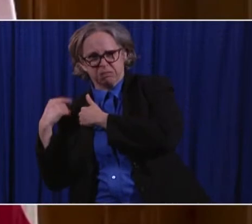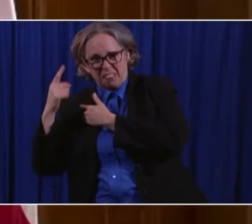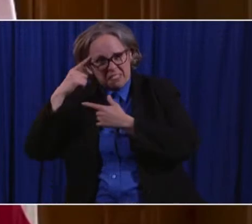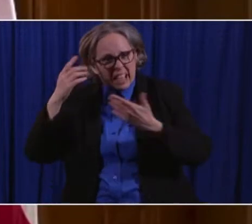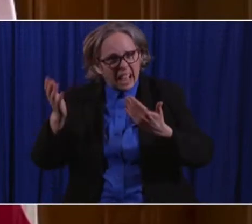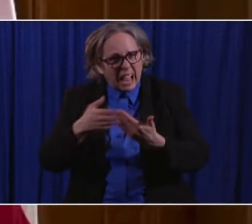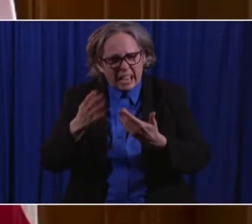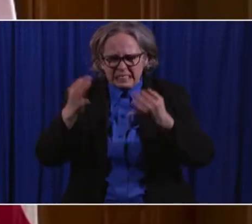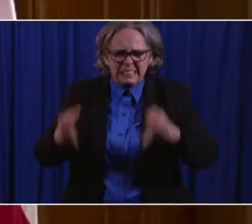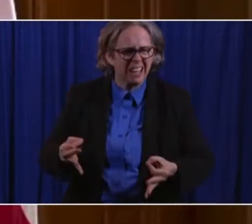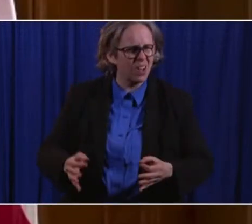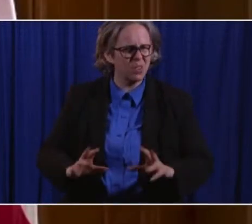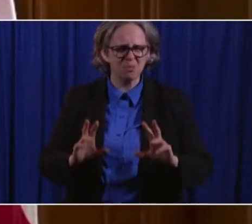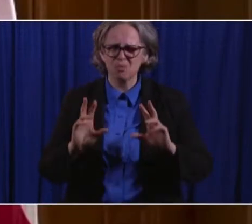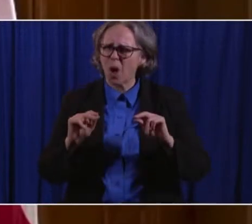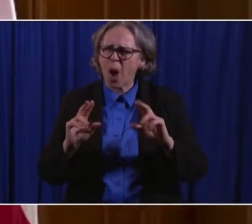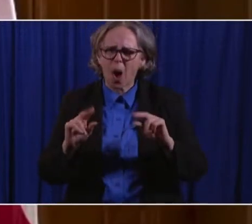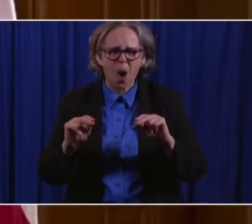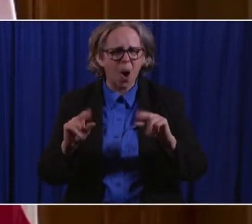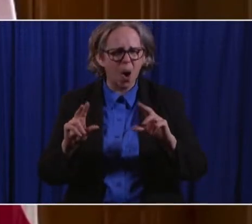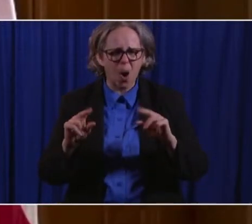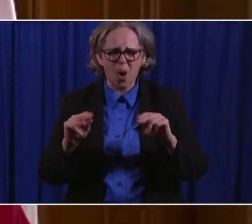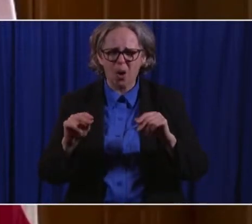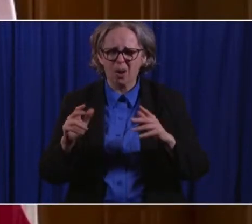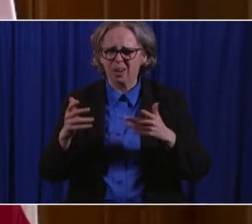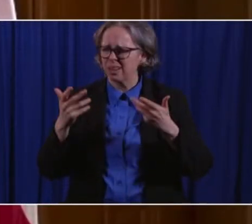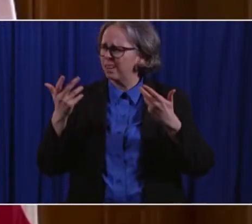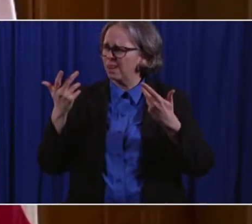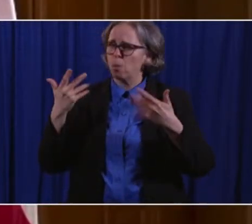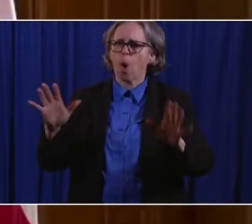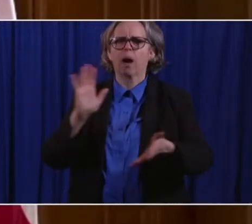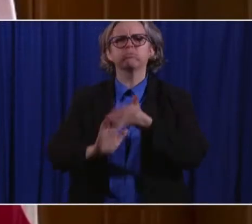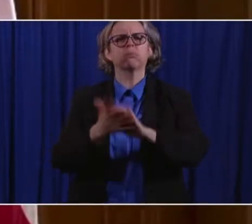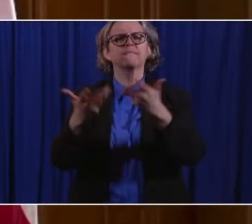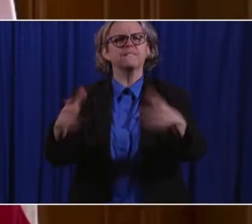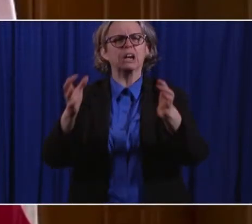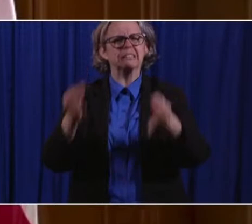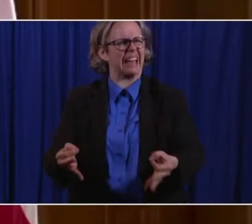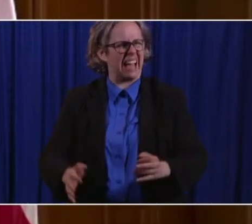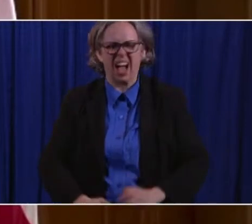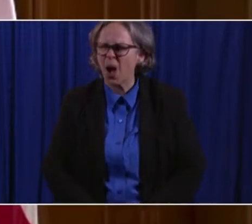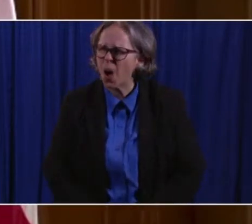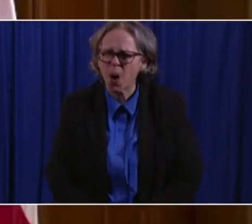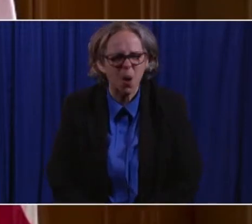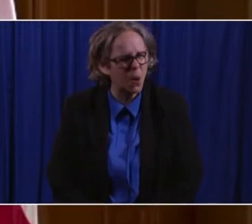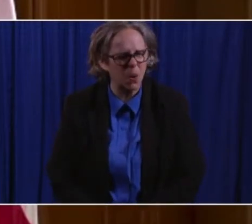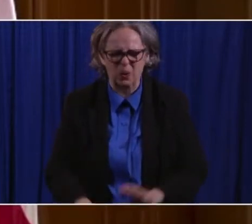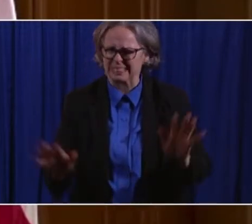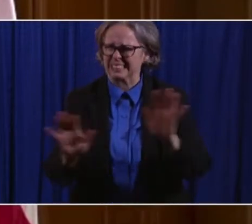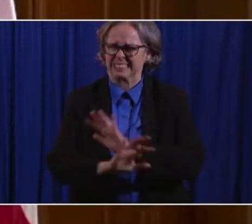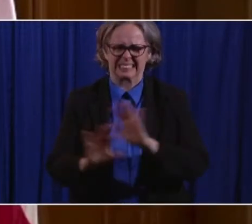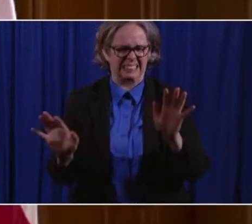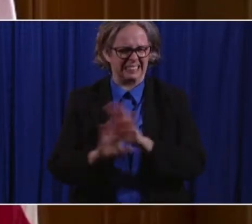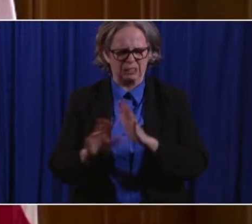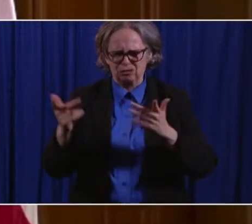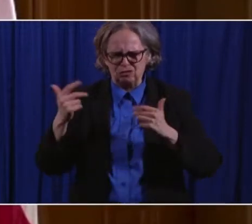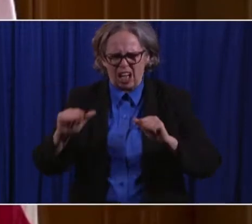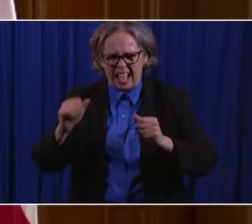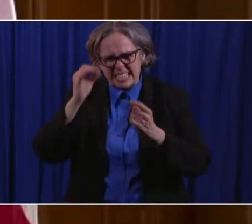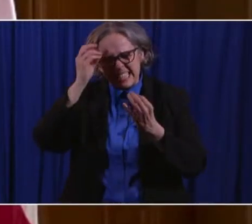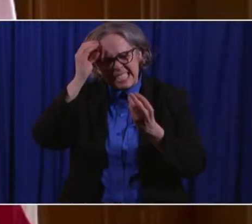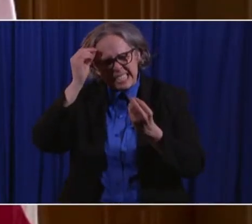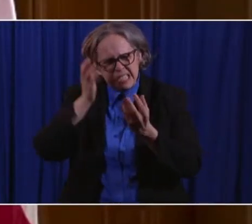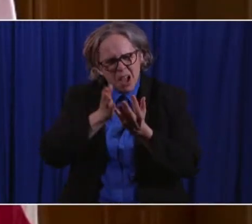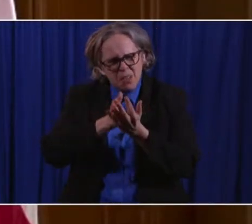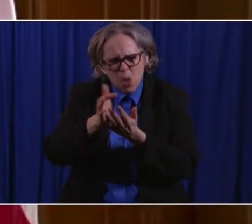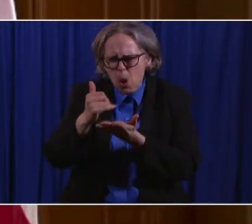have been done a number of years ago. There's been attempts to do this. There's been thought about it. But I just think